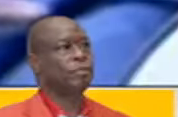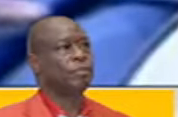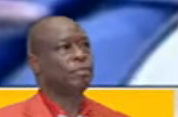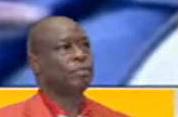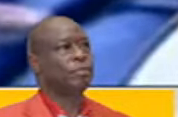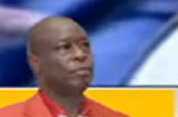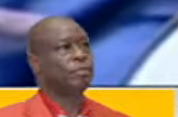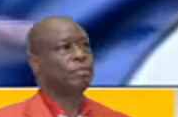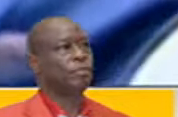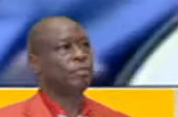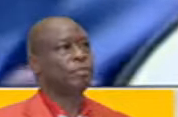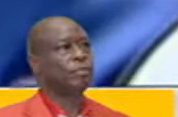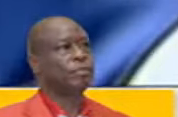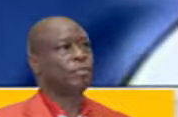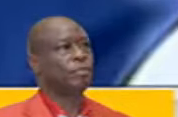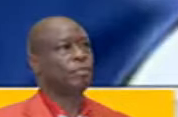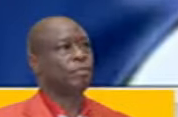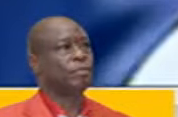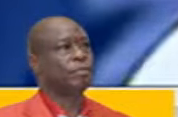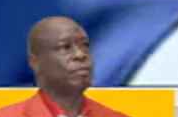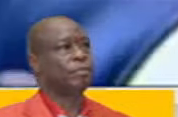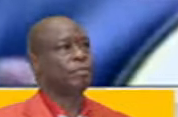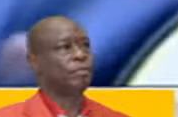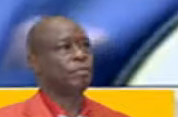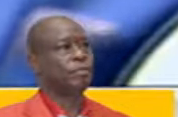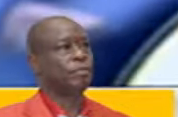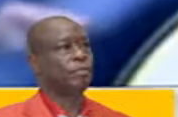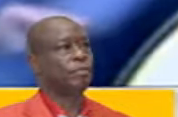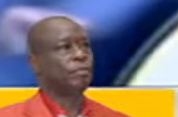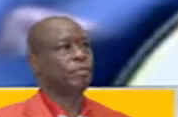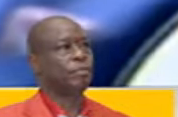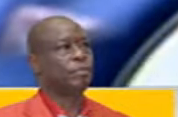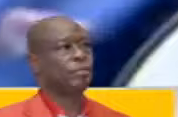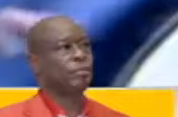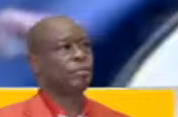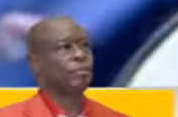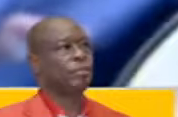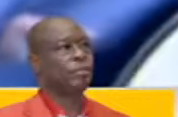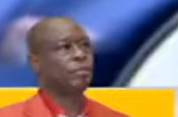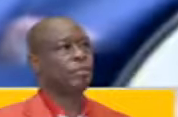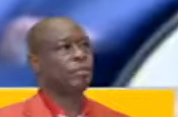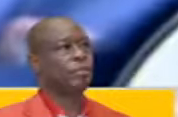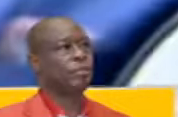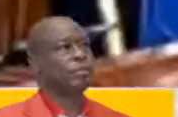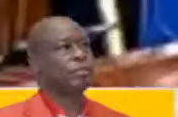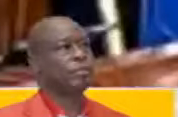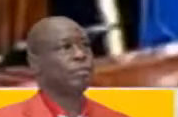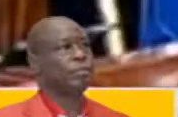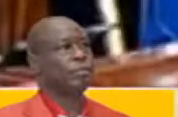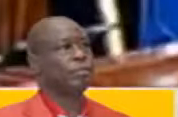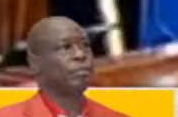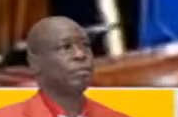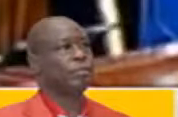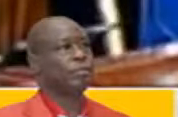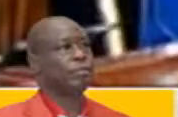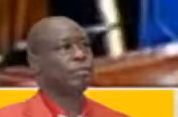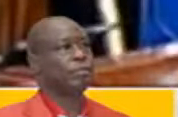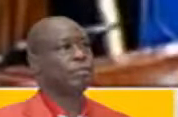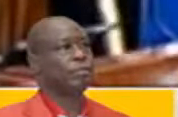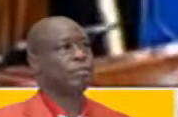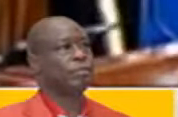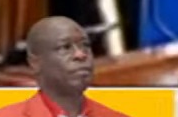We have annexed our video number 15. May I request we play video number 15, please, Mr. Speaker?